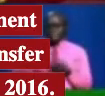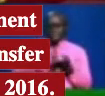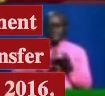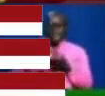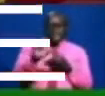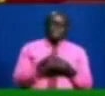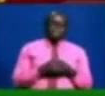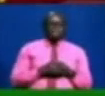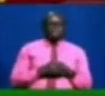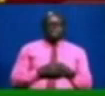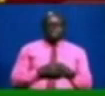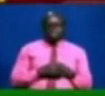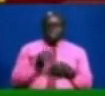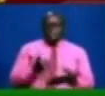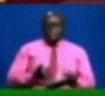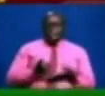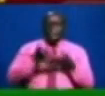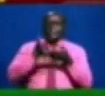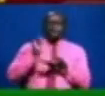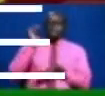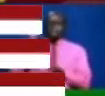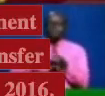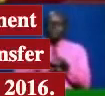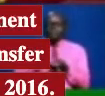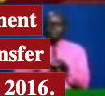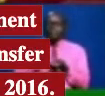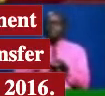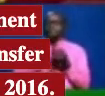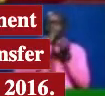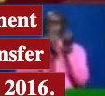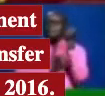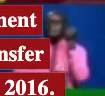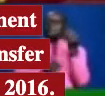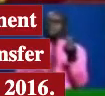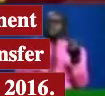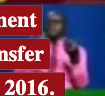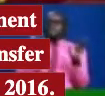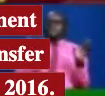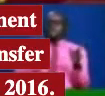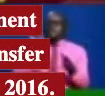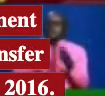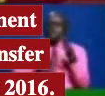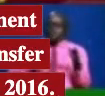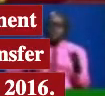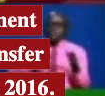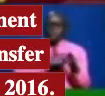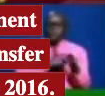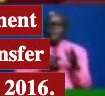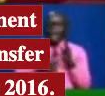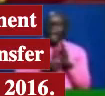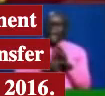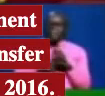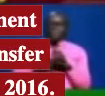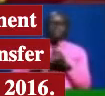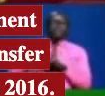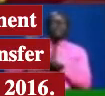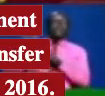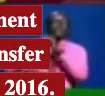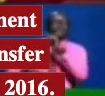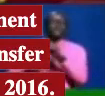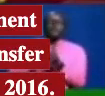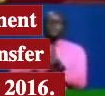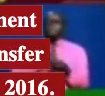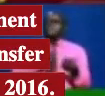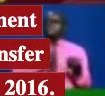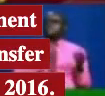it has helped in the reduction of extreme poverty and what we call intergenerational transfer of poverty.